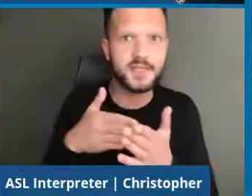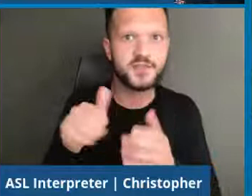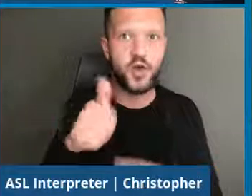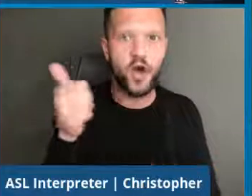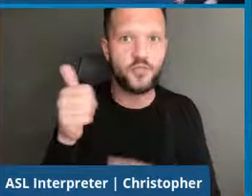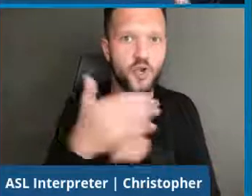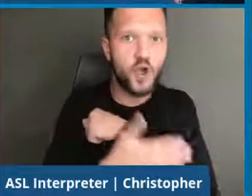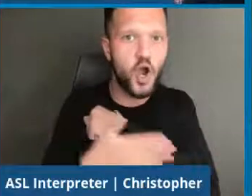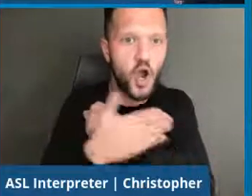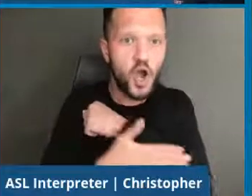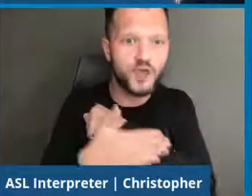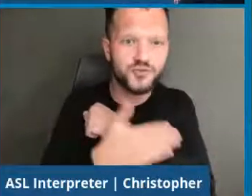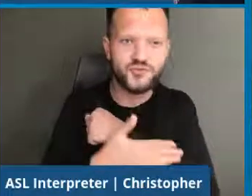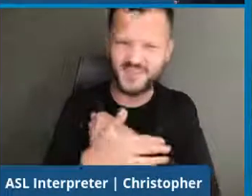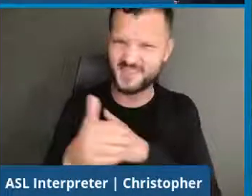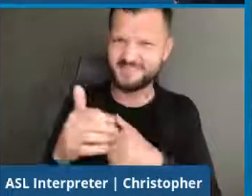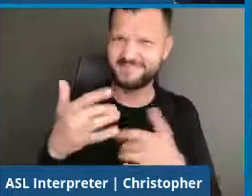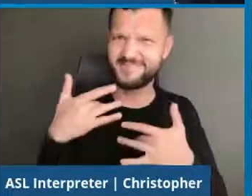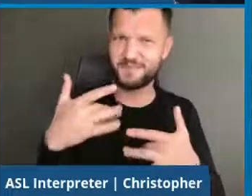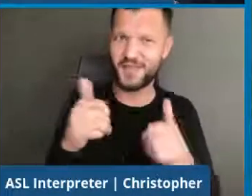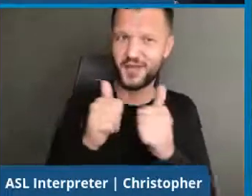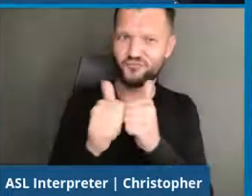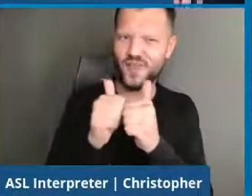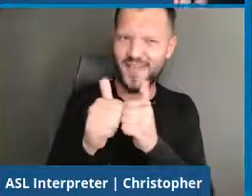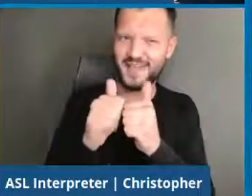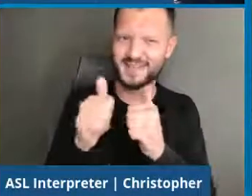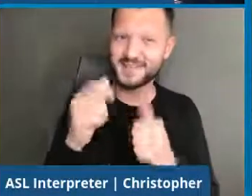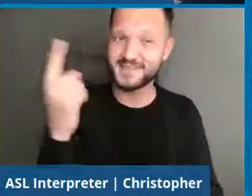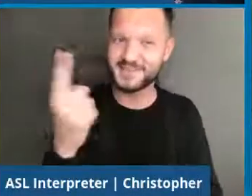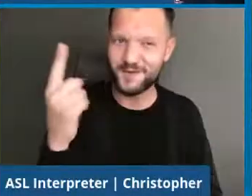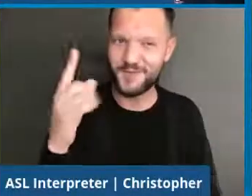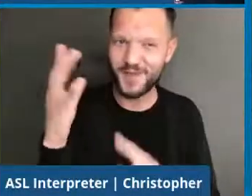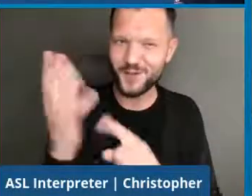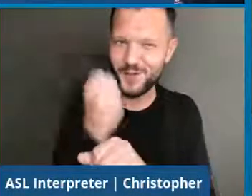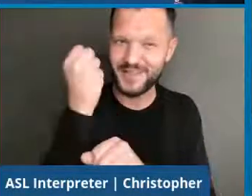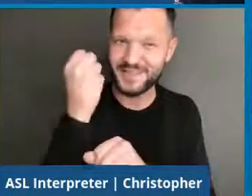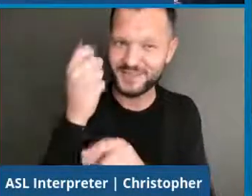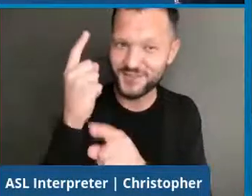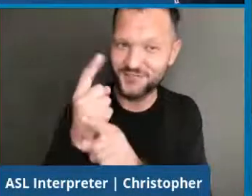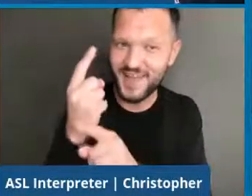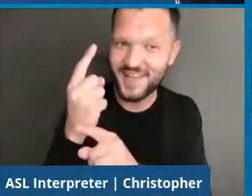a race, there's usually a finish line, right? And the ultimate